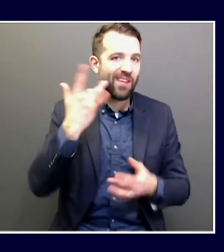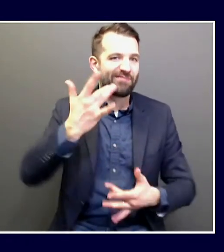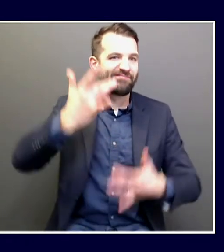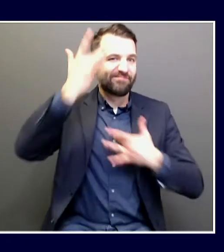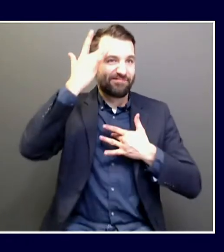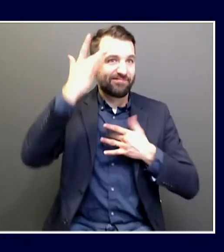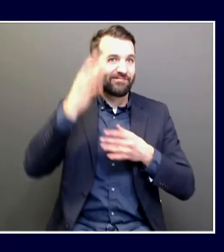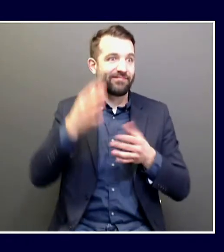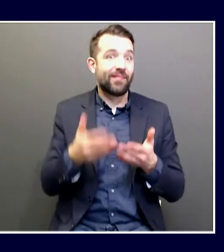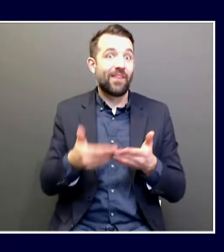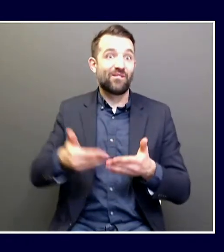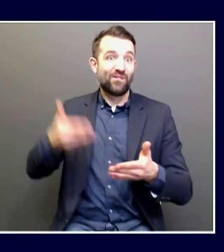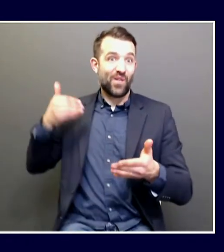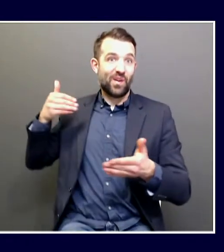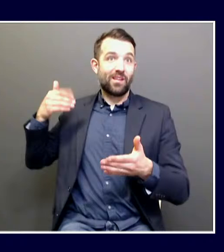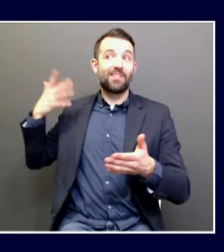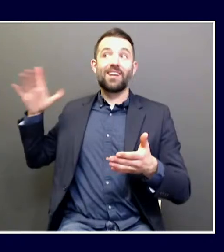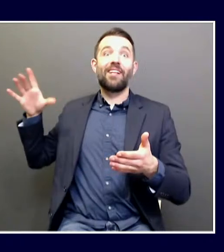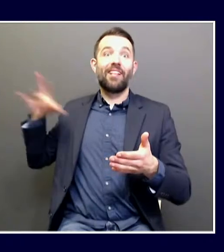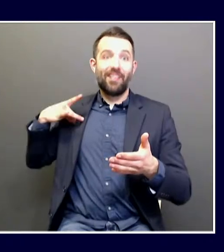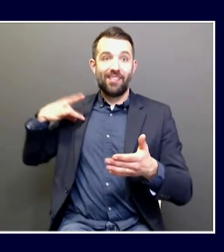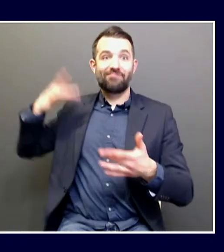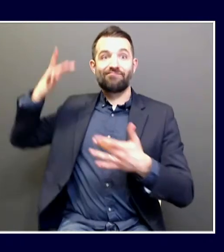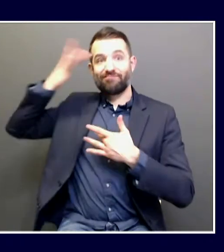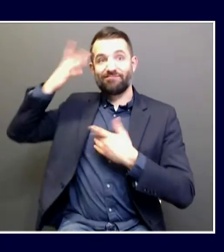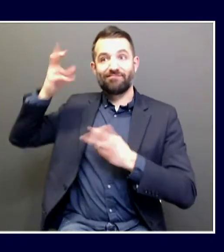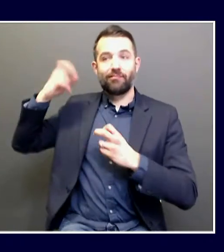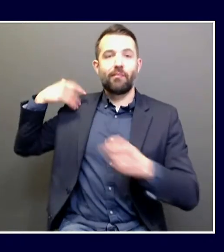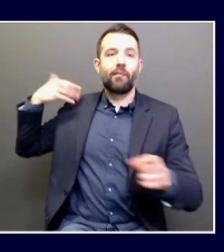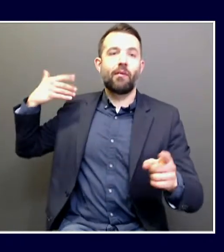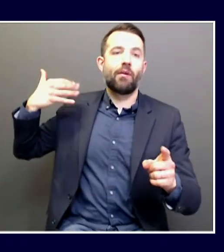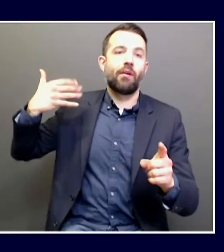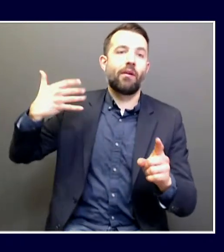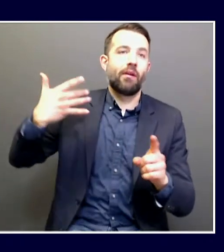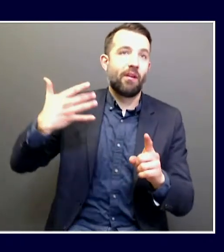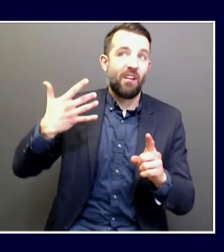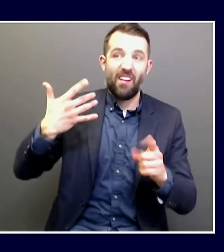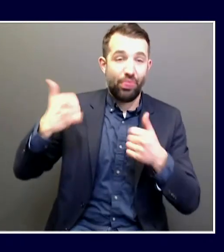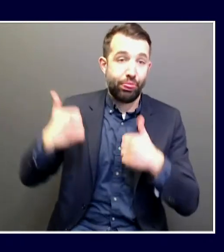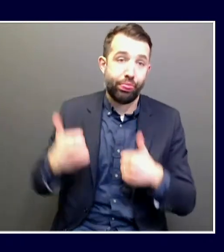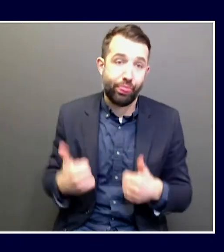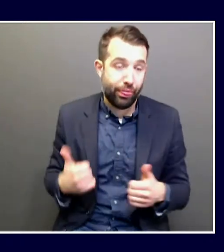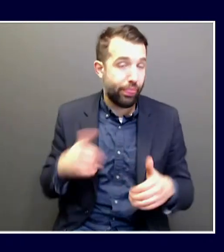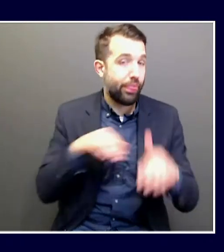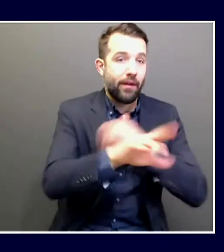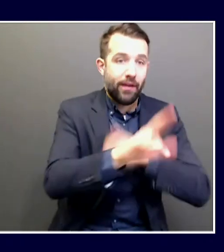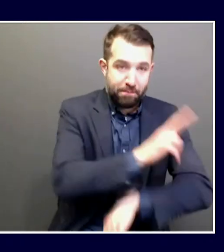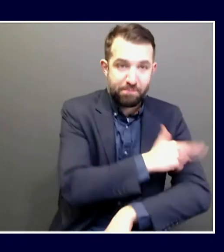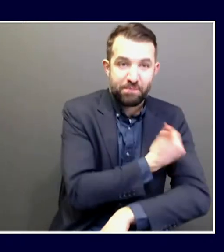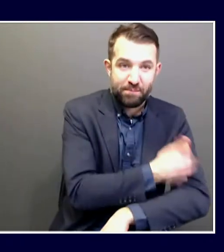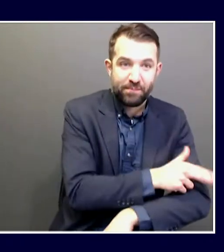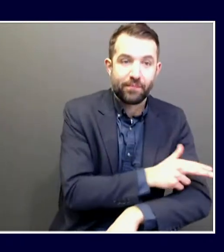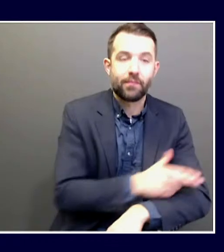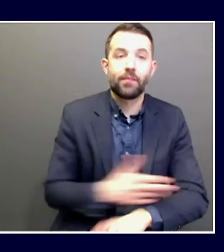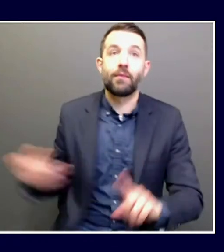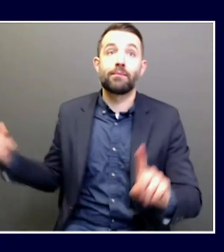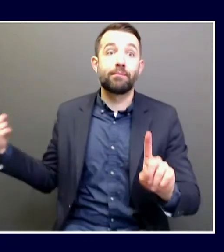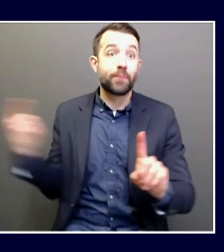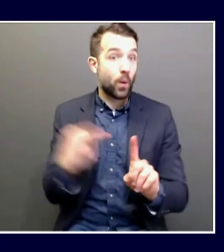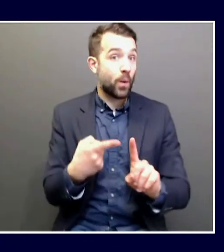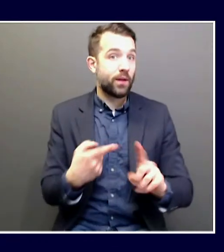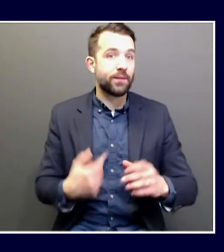Maine, and that is wastewater testing. I want to talk about what it is, how we plan to use it